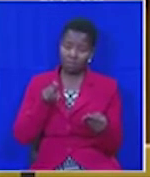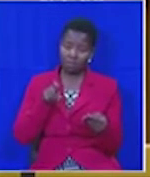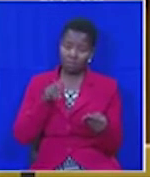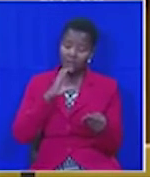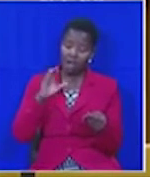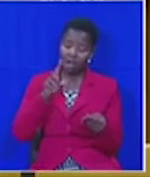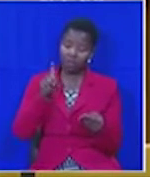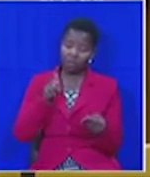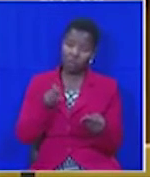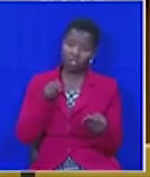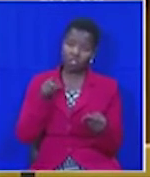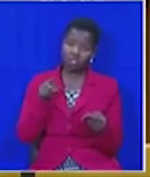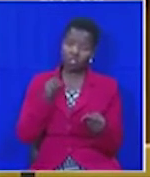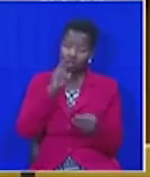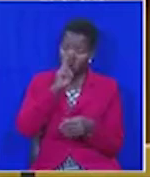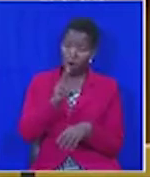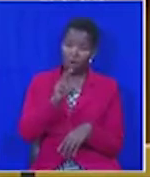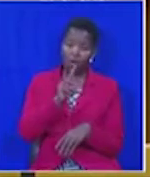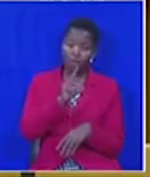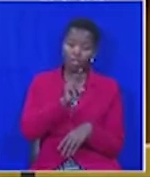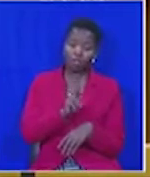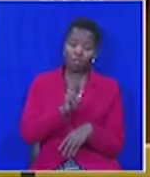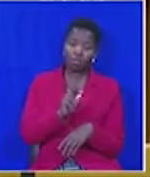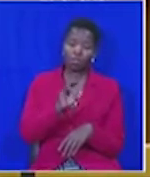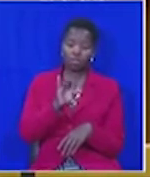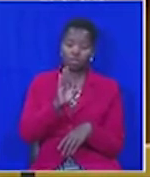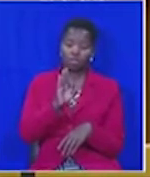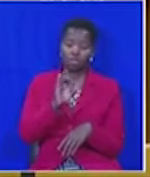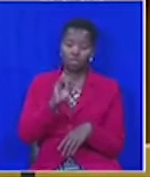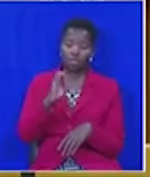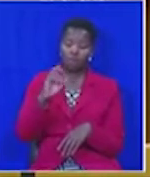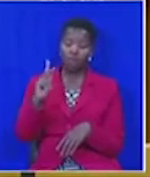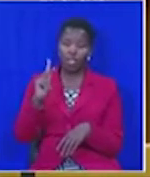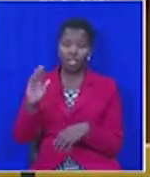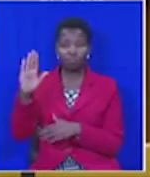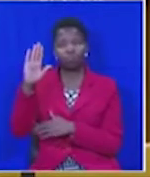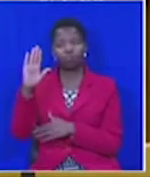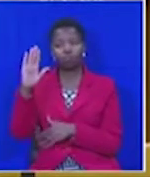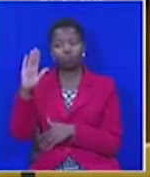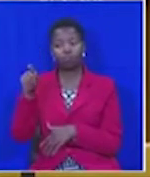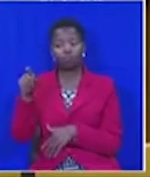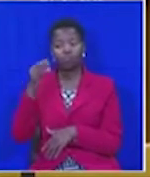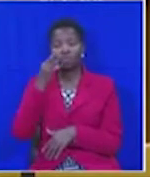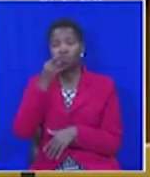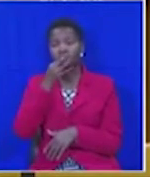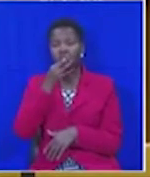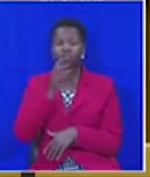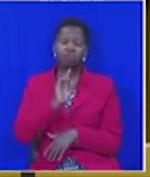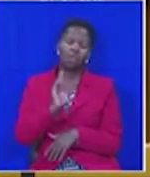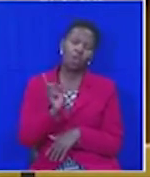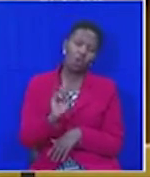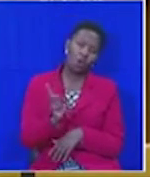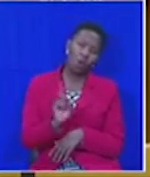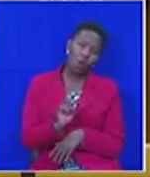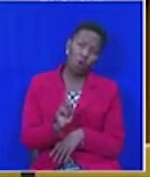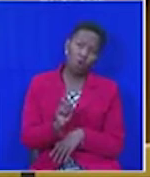Honorable Dr. Fig raised his hand and he said, no,